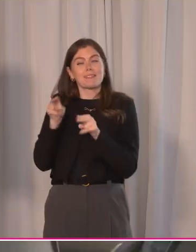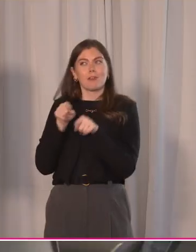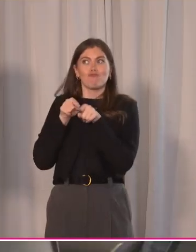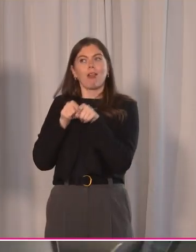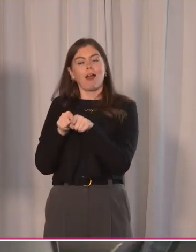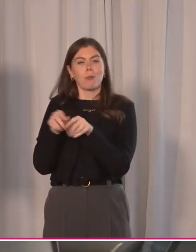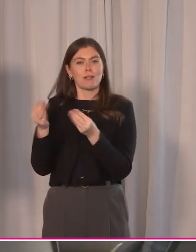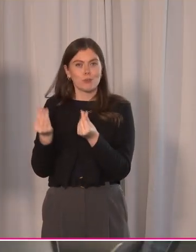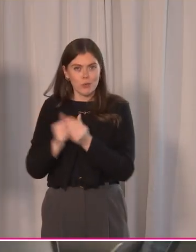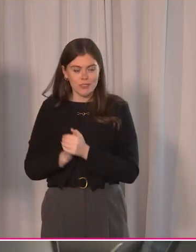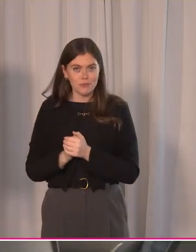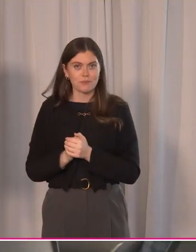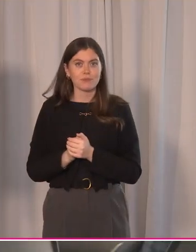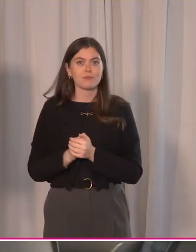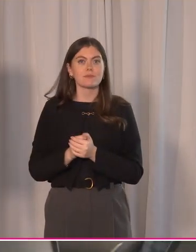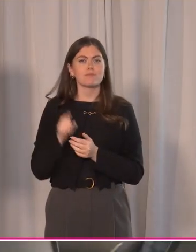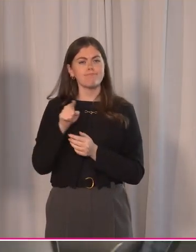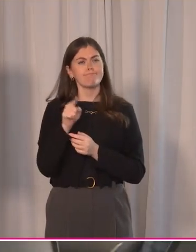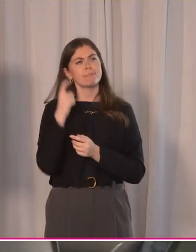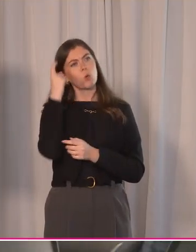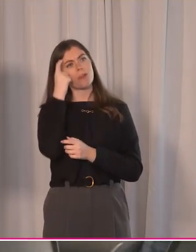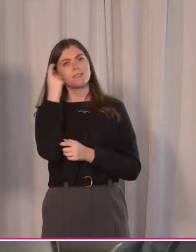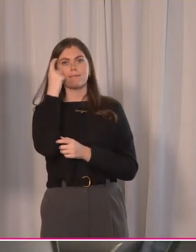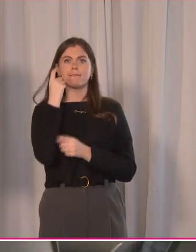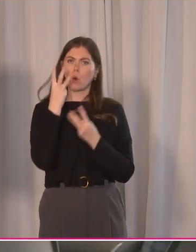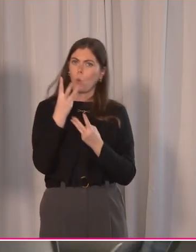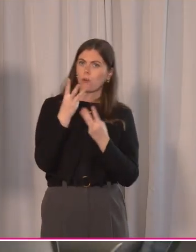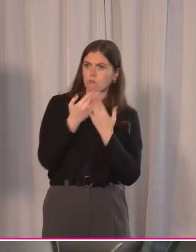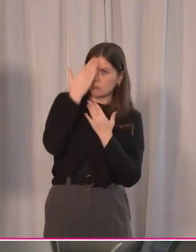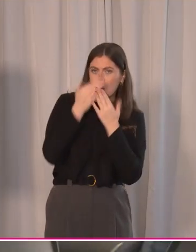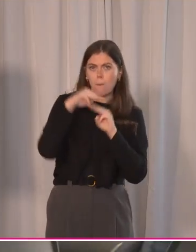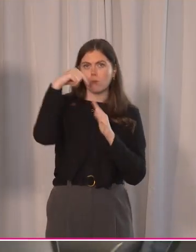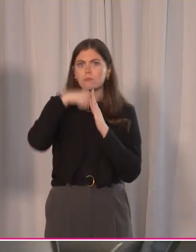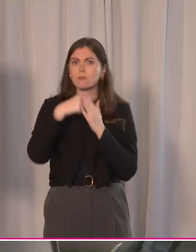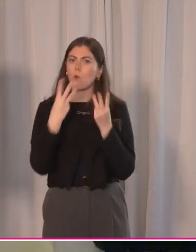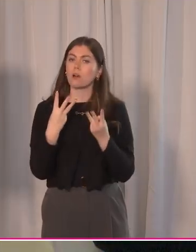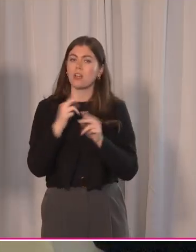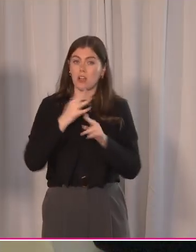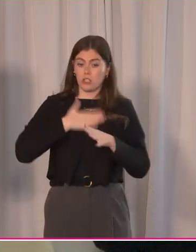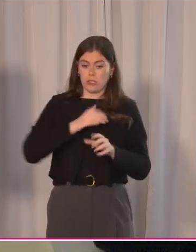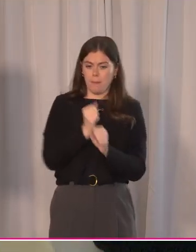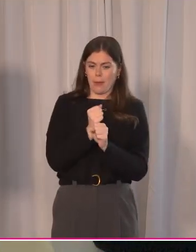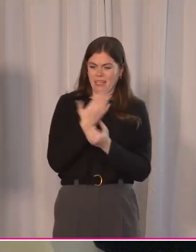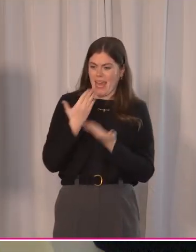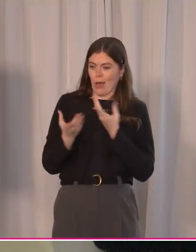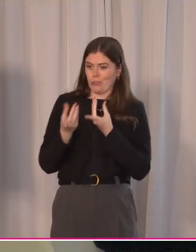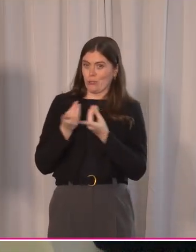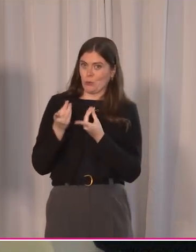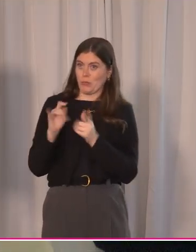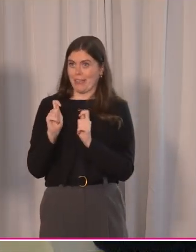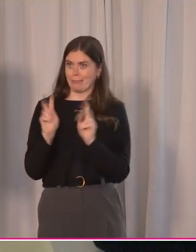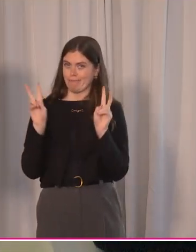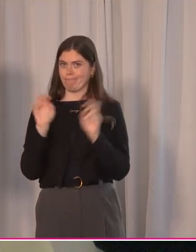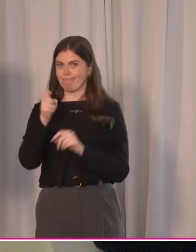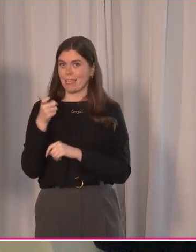source. They are inquisitive. They want to know more, not just about the mechanics of doing it, but